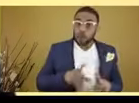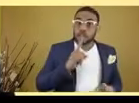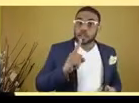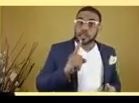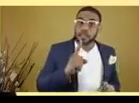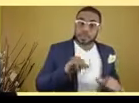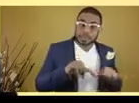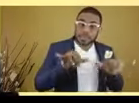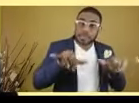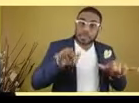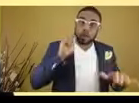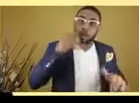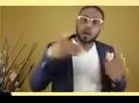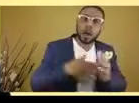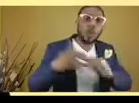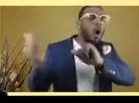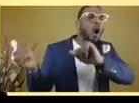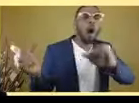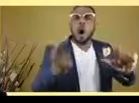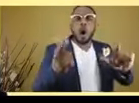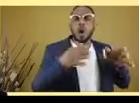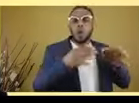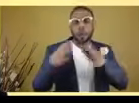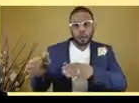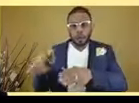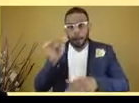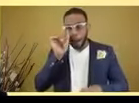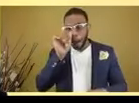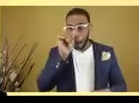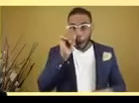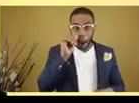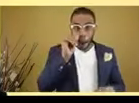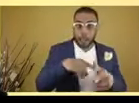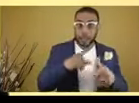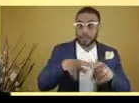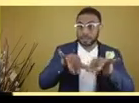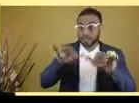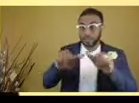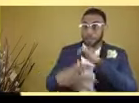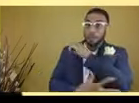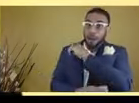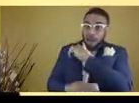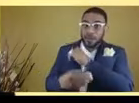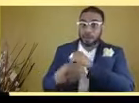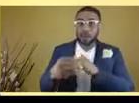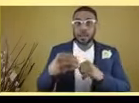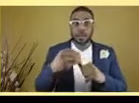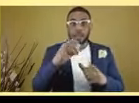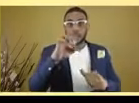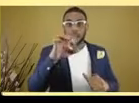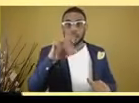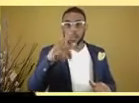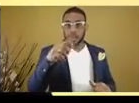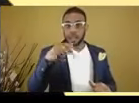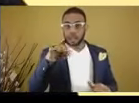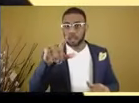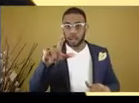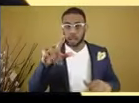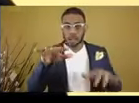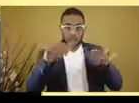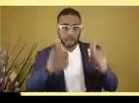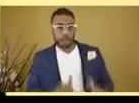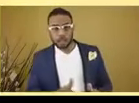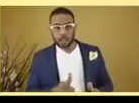systemic racism in all of its forms, then systemic poverty, and then ecological devastation, the denial of health